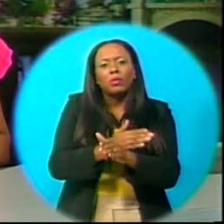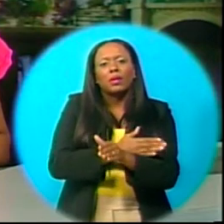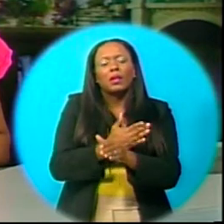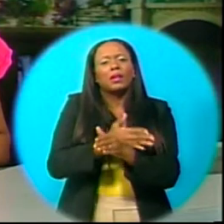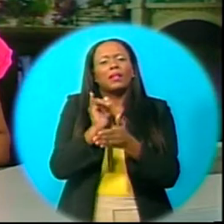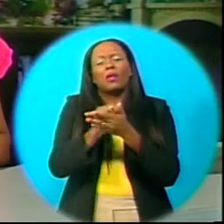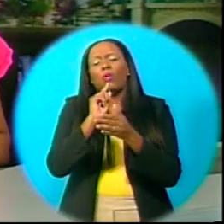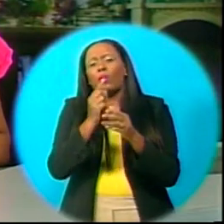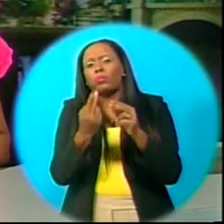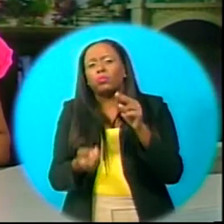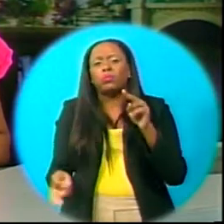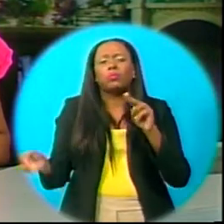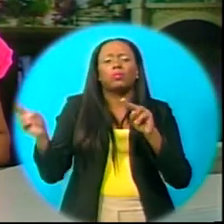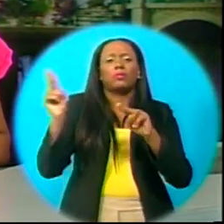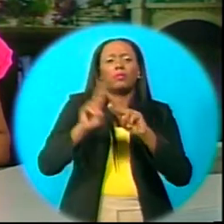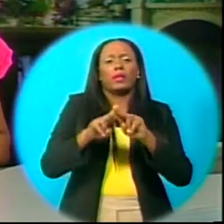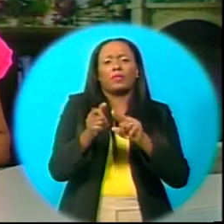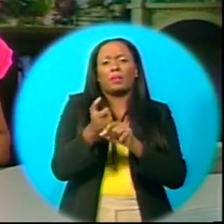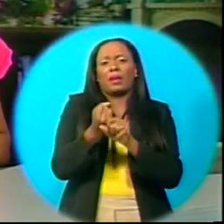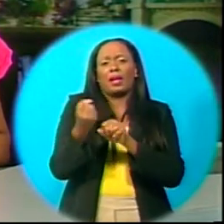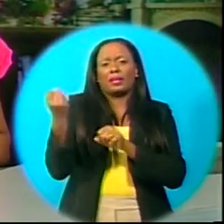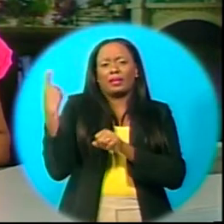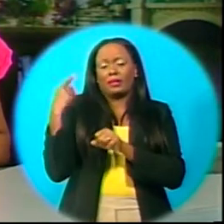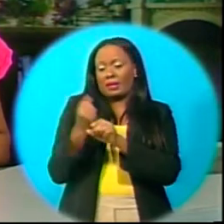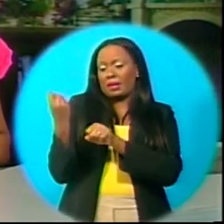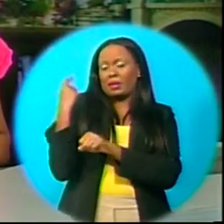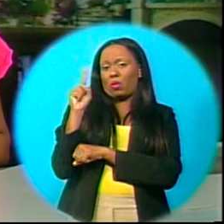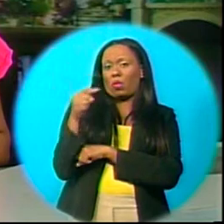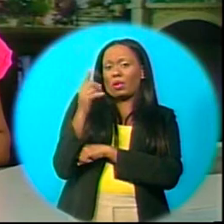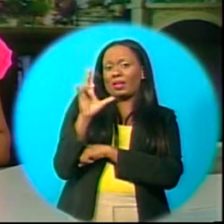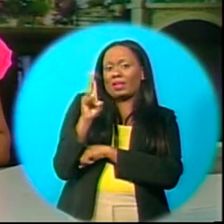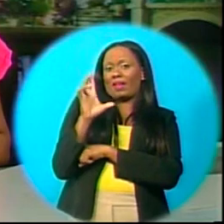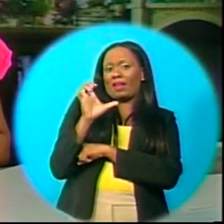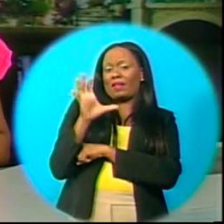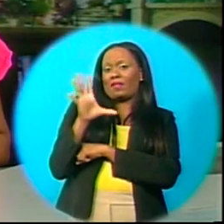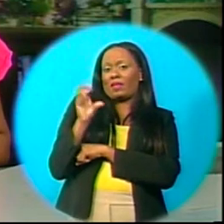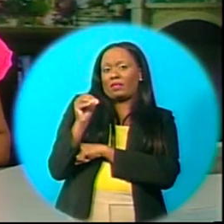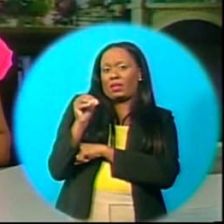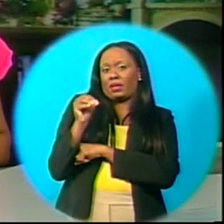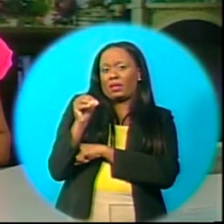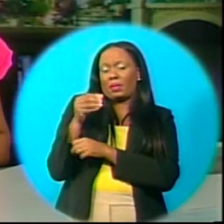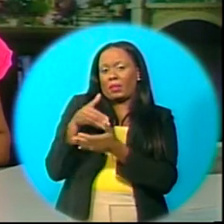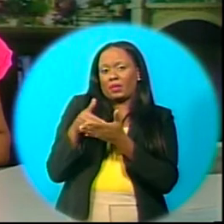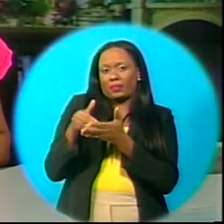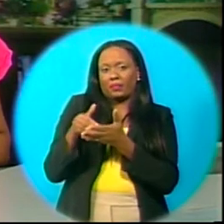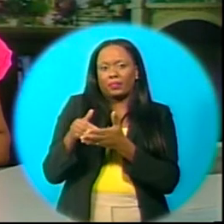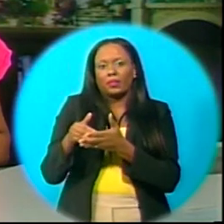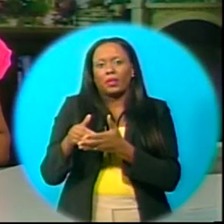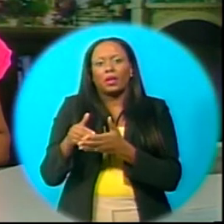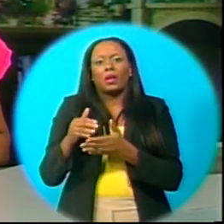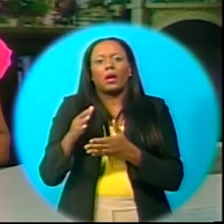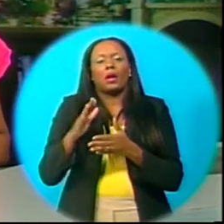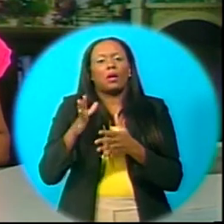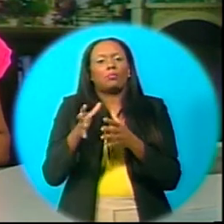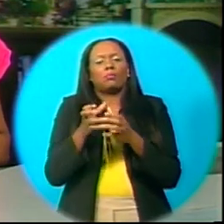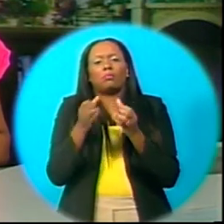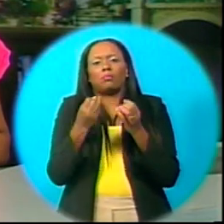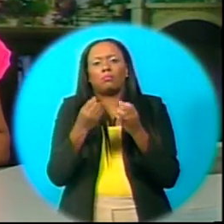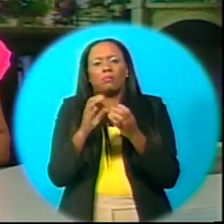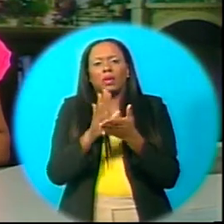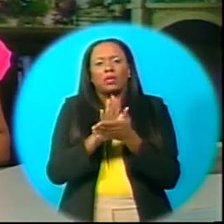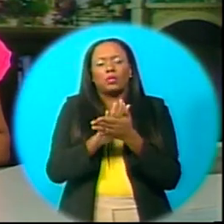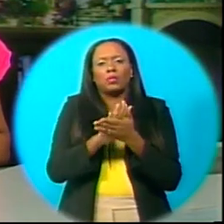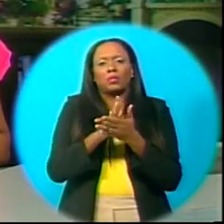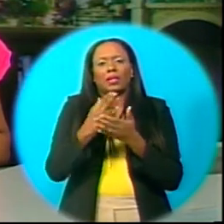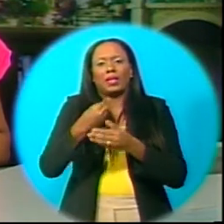$750,000 increase from last year's $1.2 million. A total of 24 primary and nursery schools were repaired this